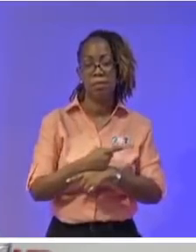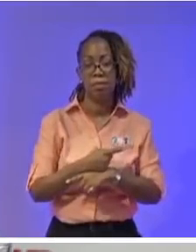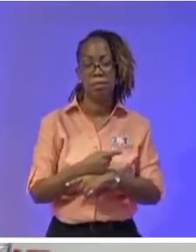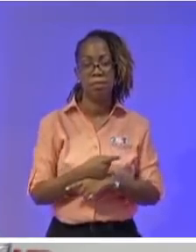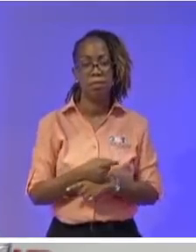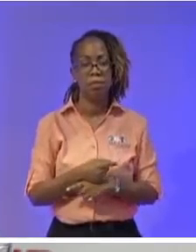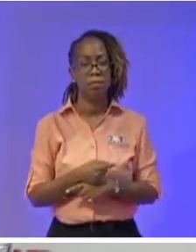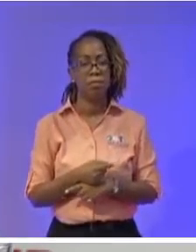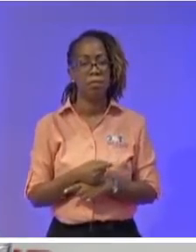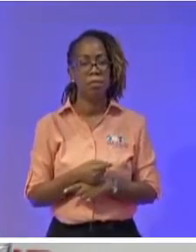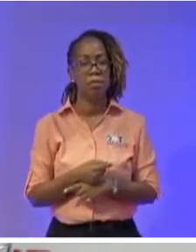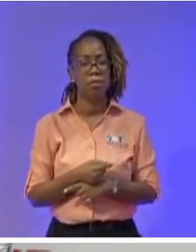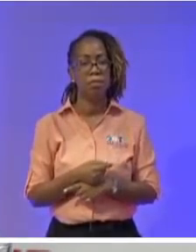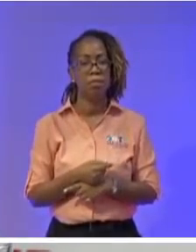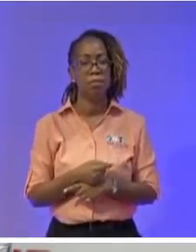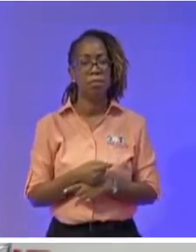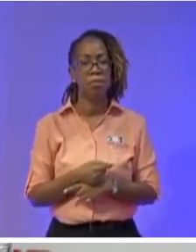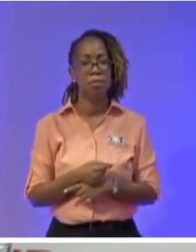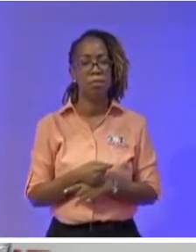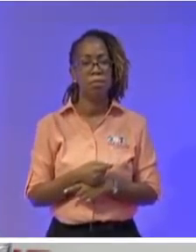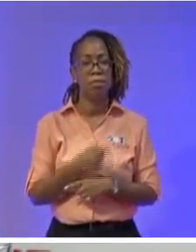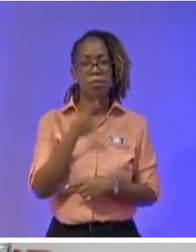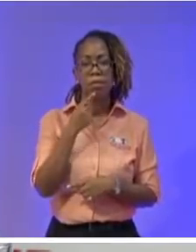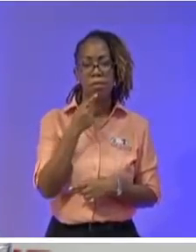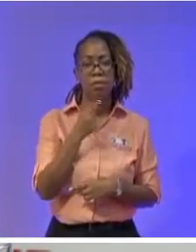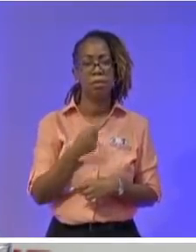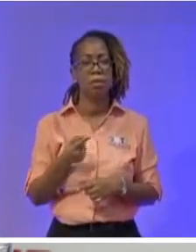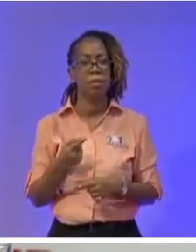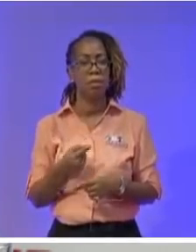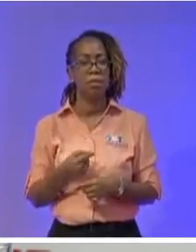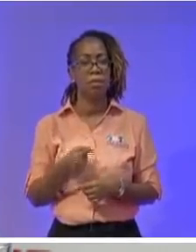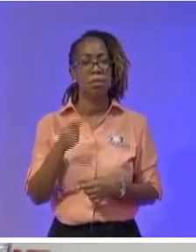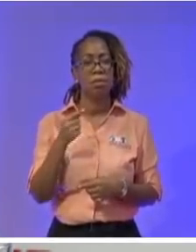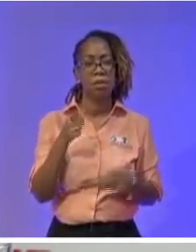the recruitment of 40 extra Cuban nurses,